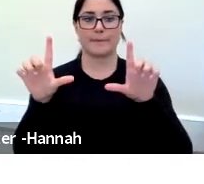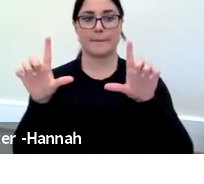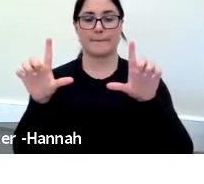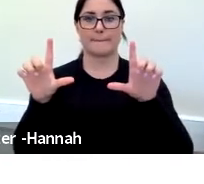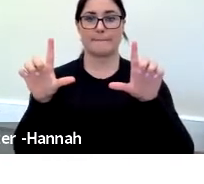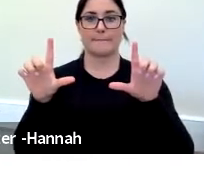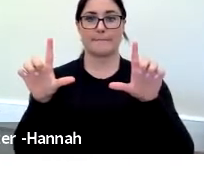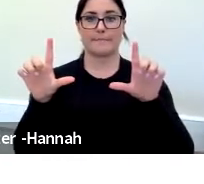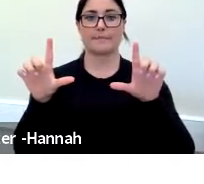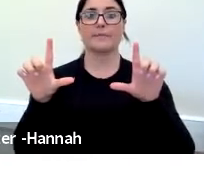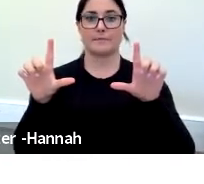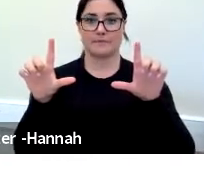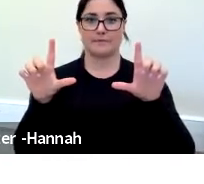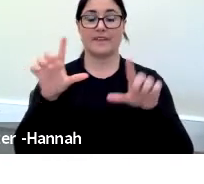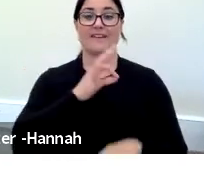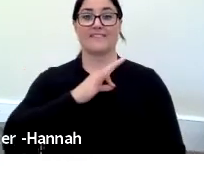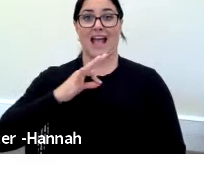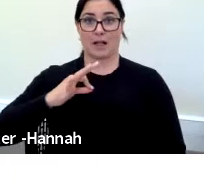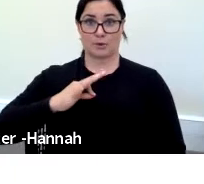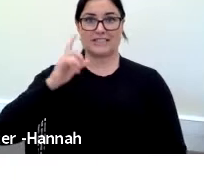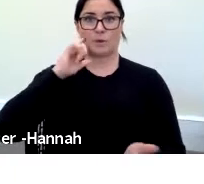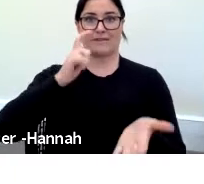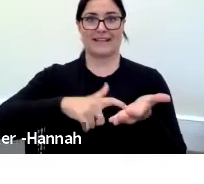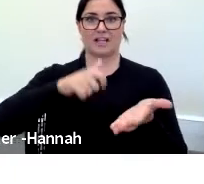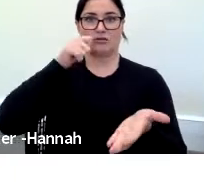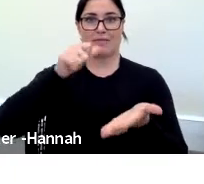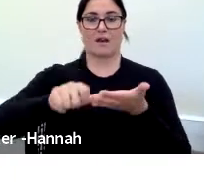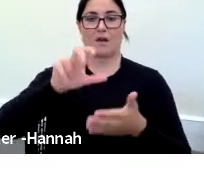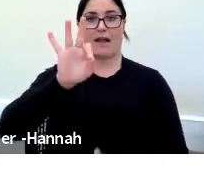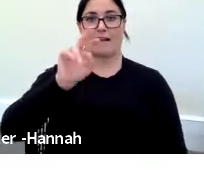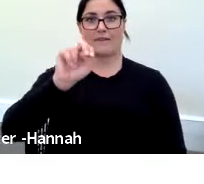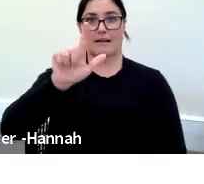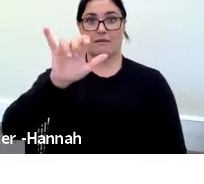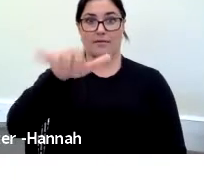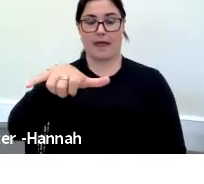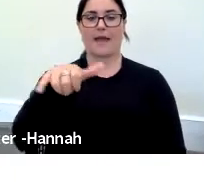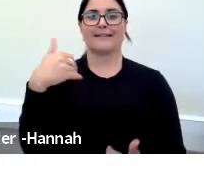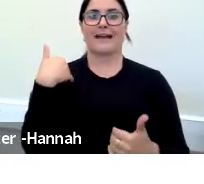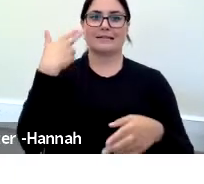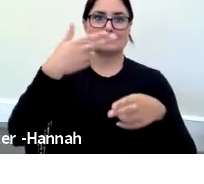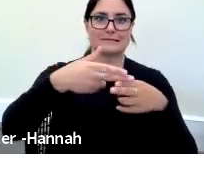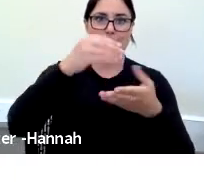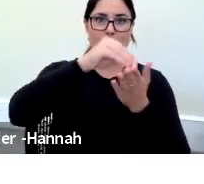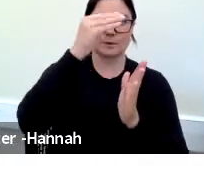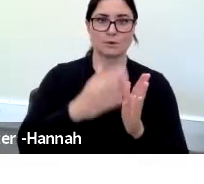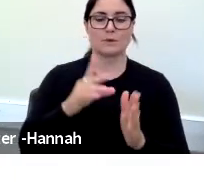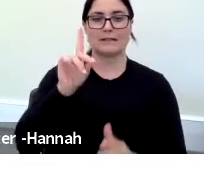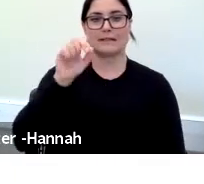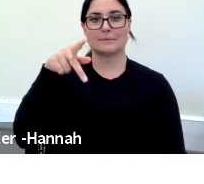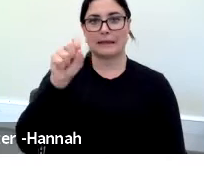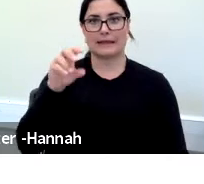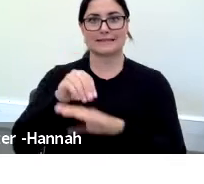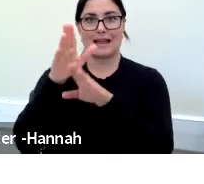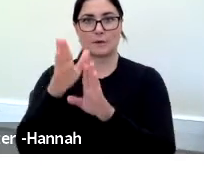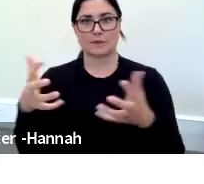slide. You'll see the faculty notification letter. So it is going to house the student's name as well as the DSPS counselor that